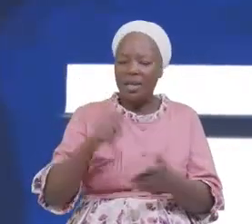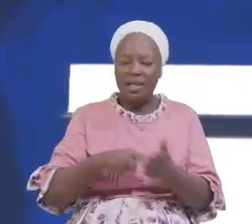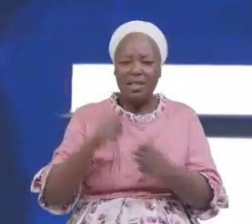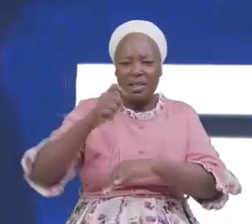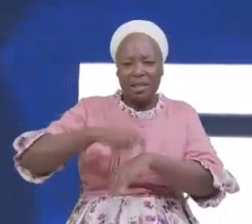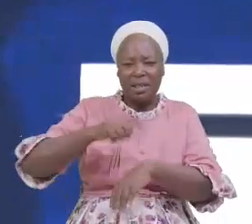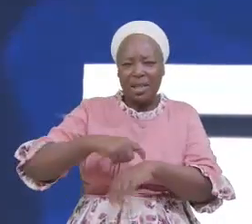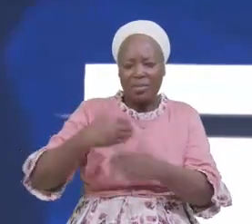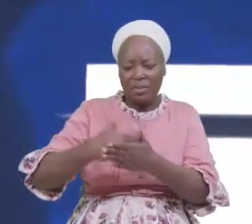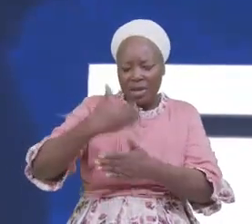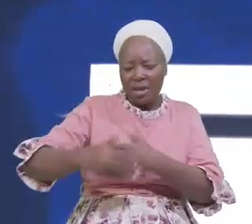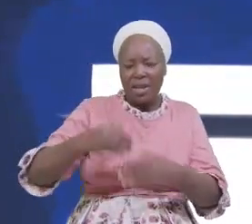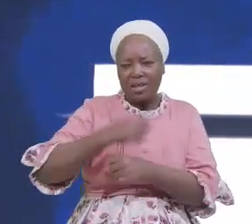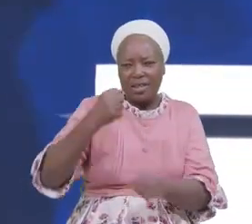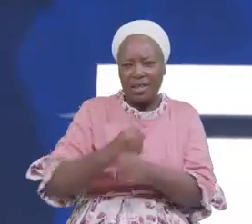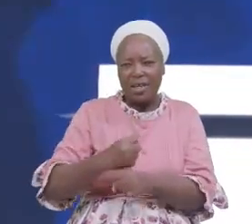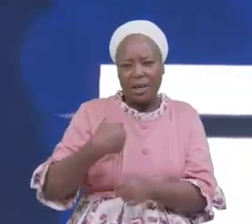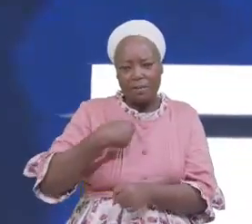request of your heart.